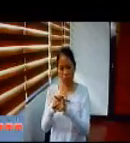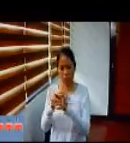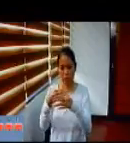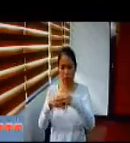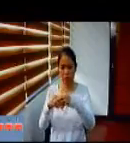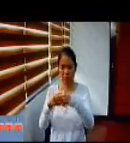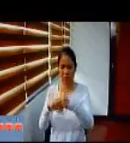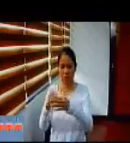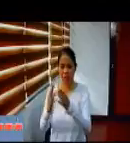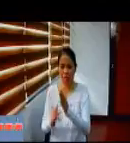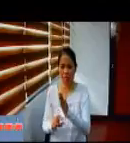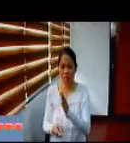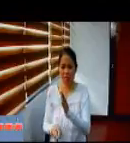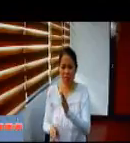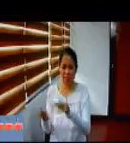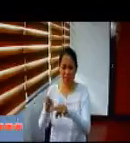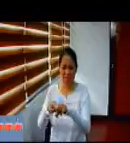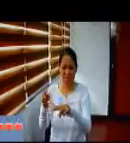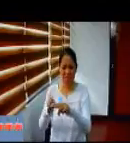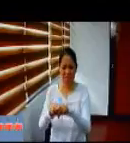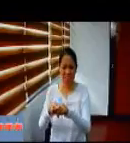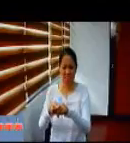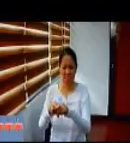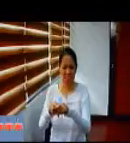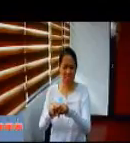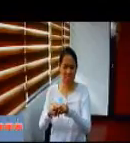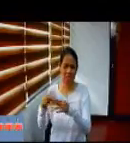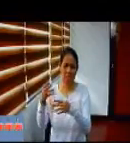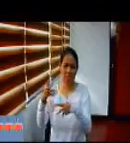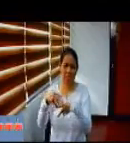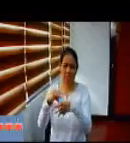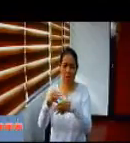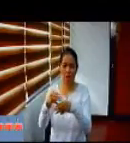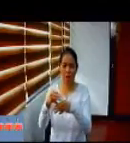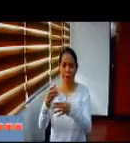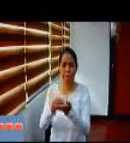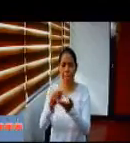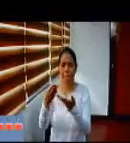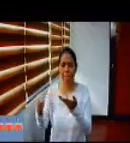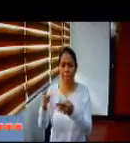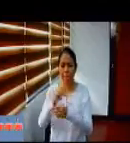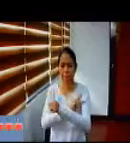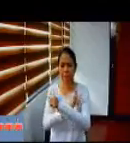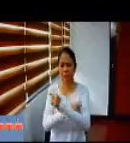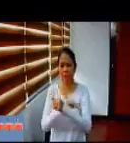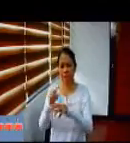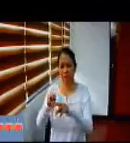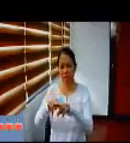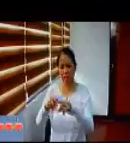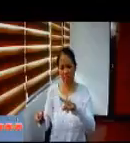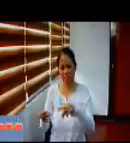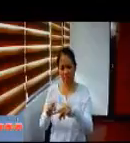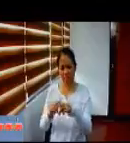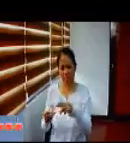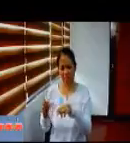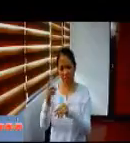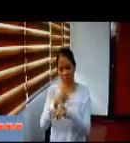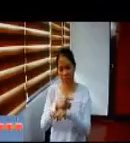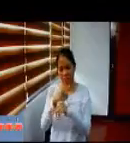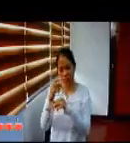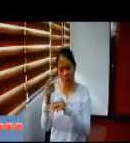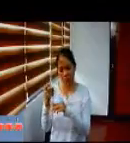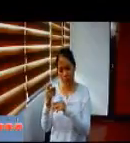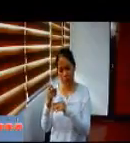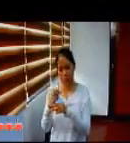increased, whose bargaining power has declined? They are going to be obliterated out of their own domestic markets